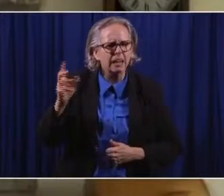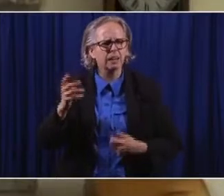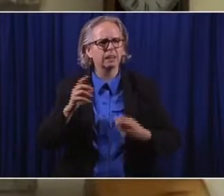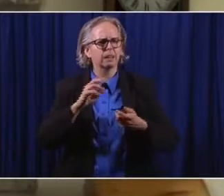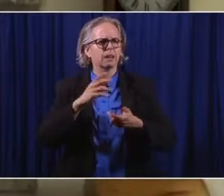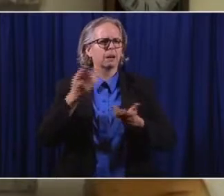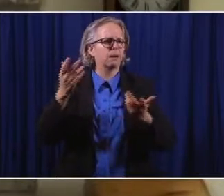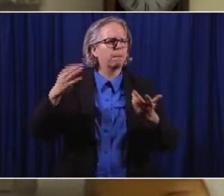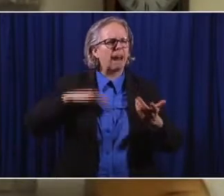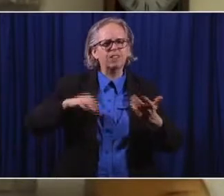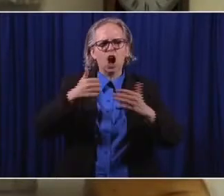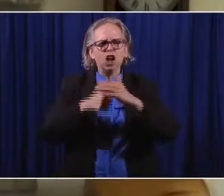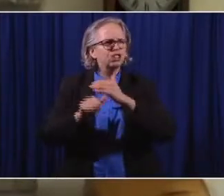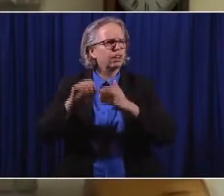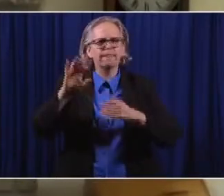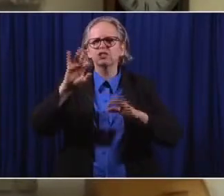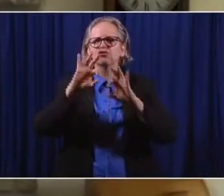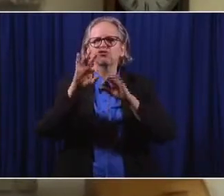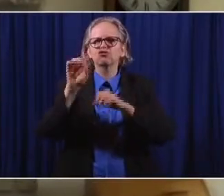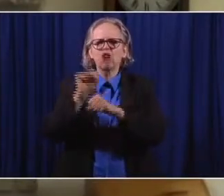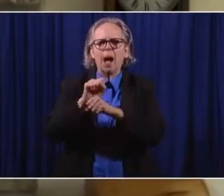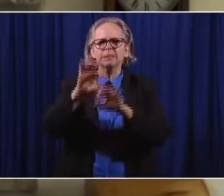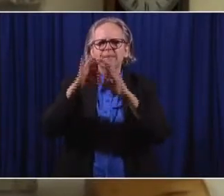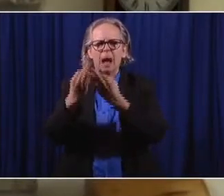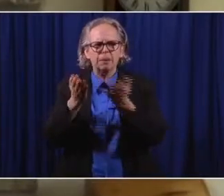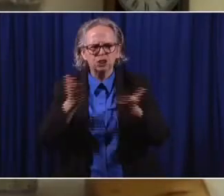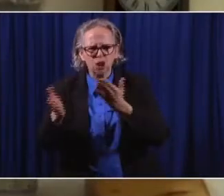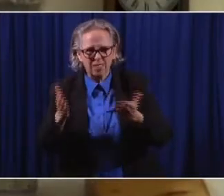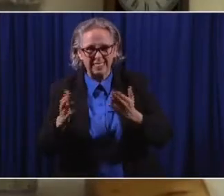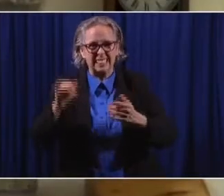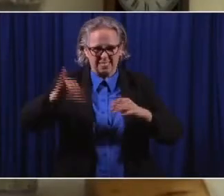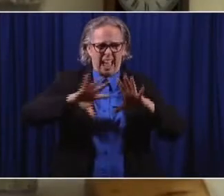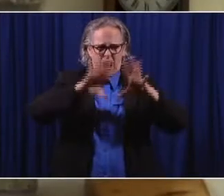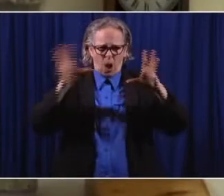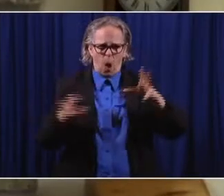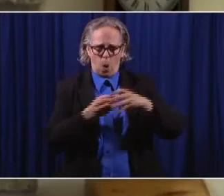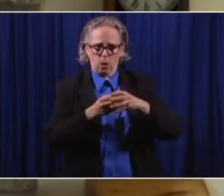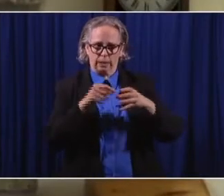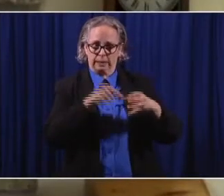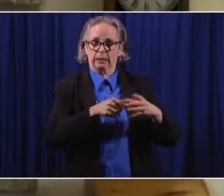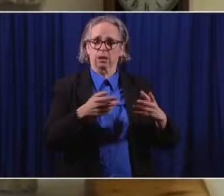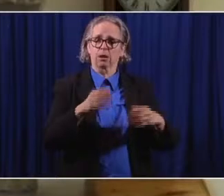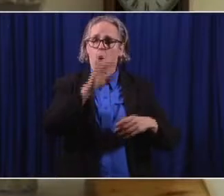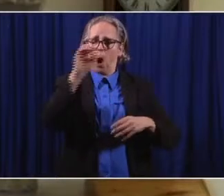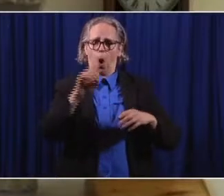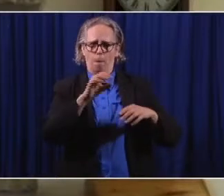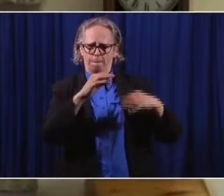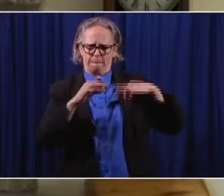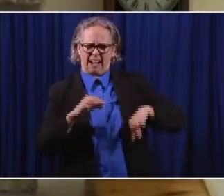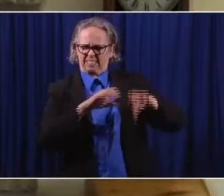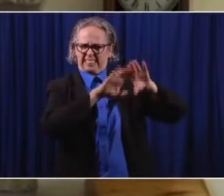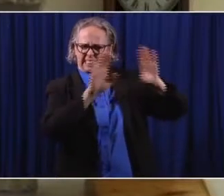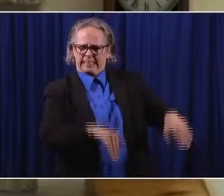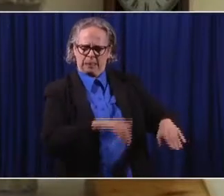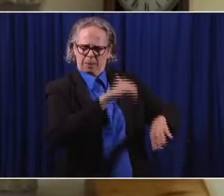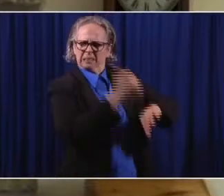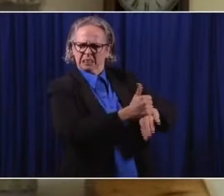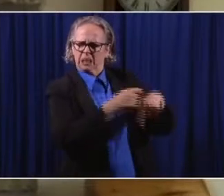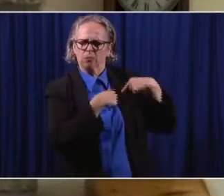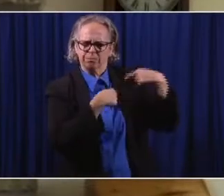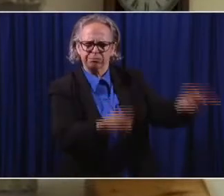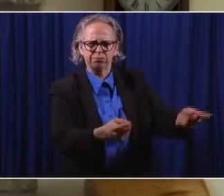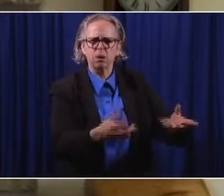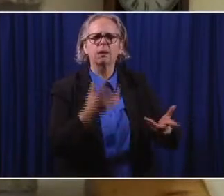Ohio Benefits offers users an opportunity to receive a voter registration form at